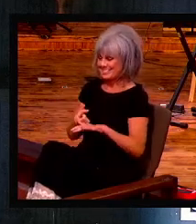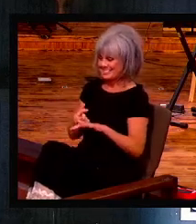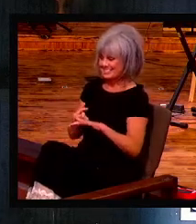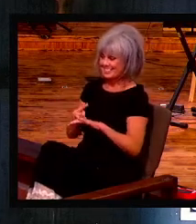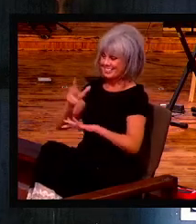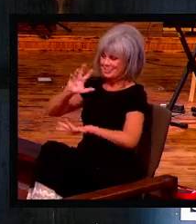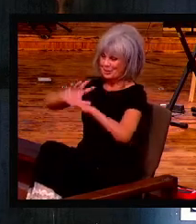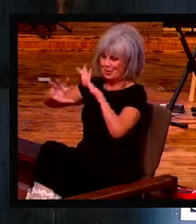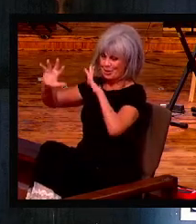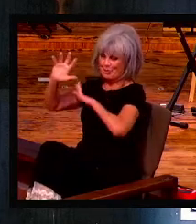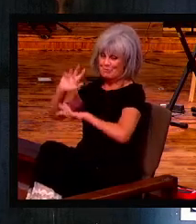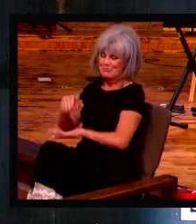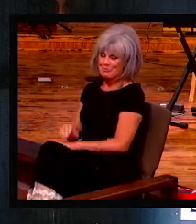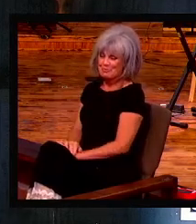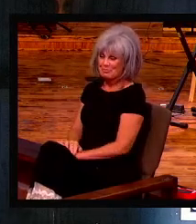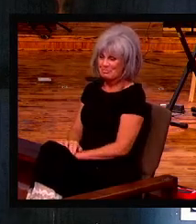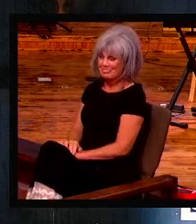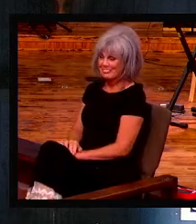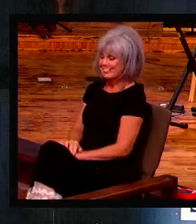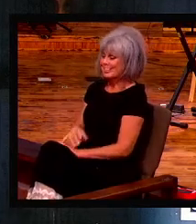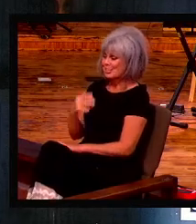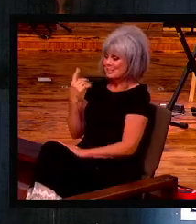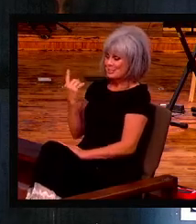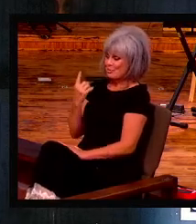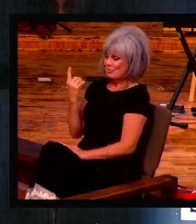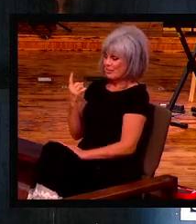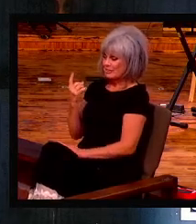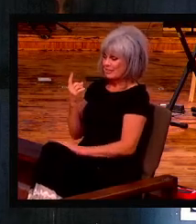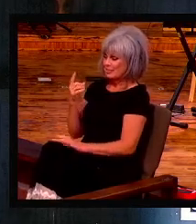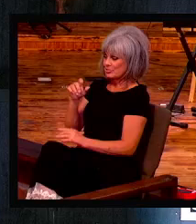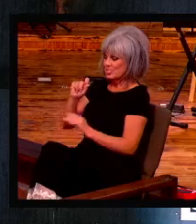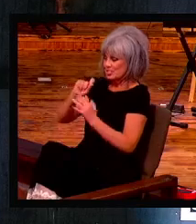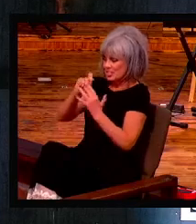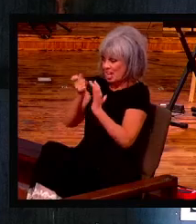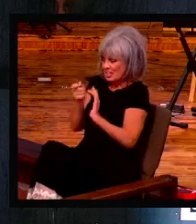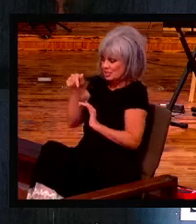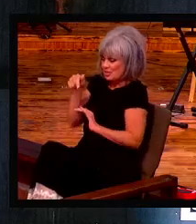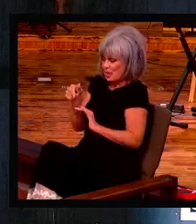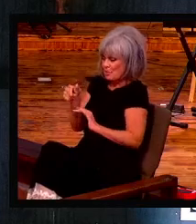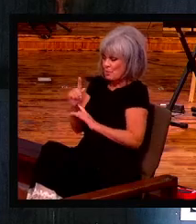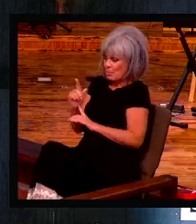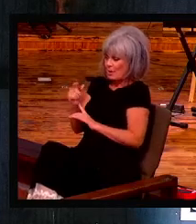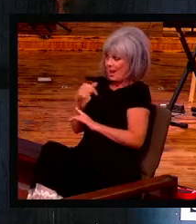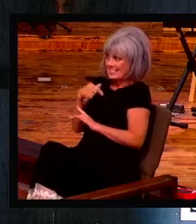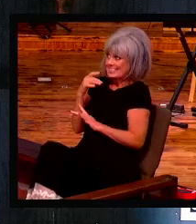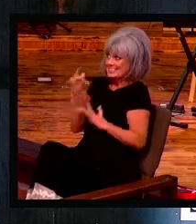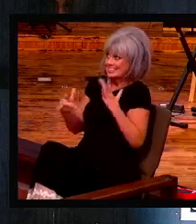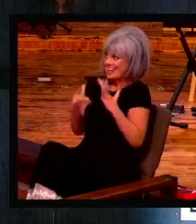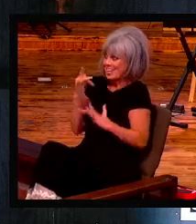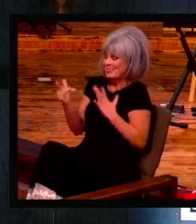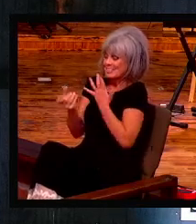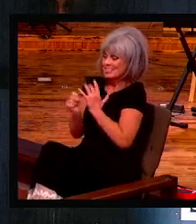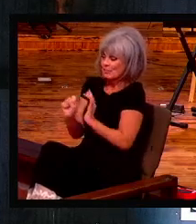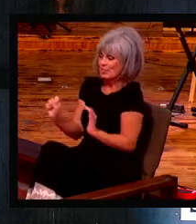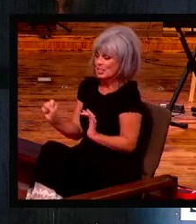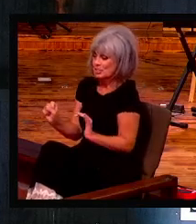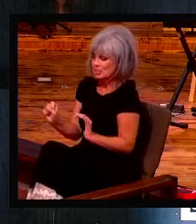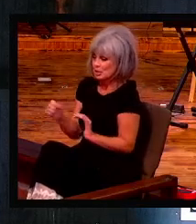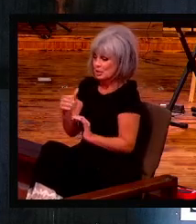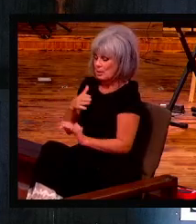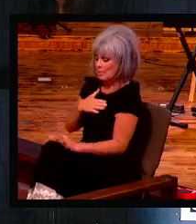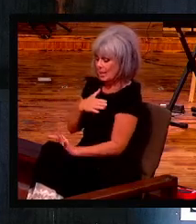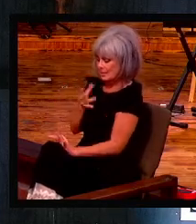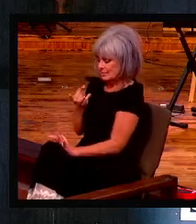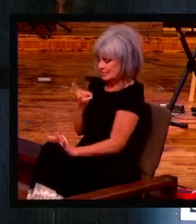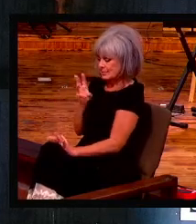ago. But man, there was something that shifted in that moment, and I was so excited about my salvation that in my 16-year-old mind,